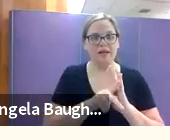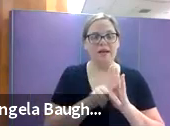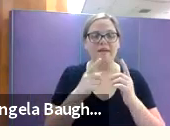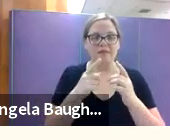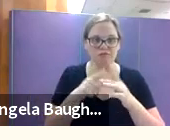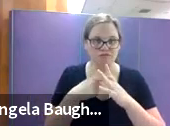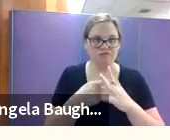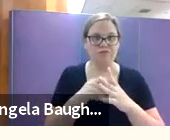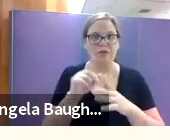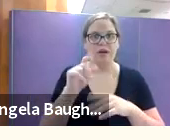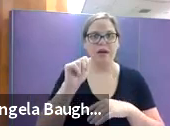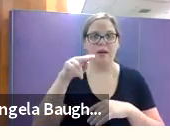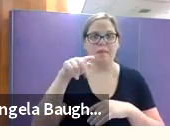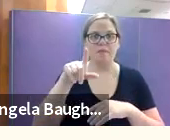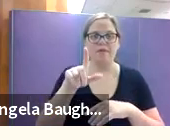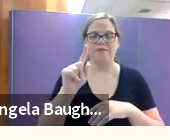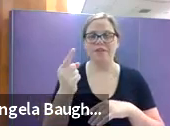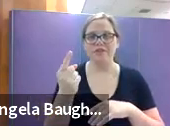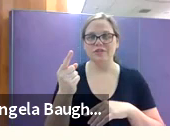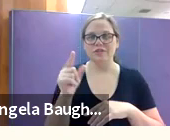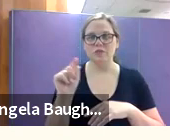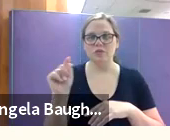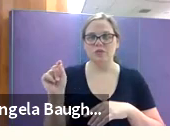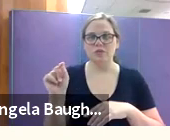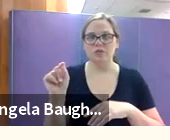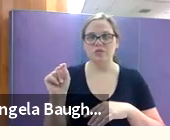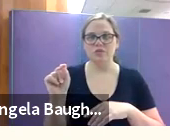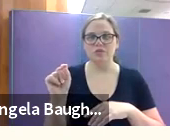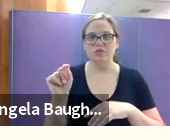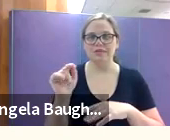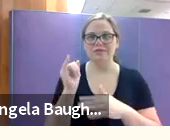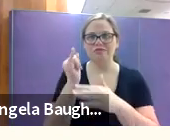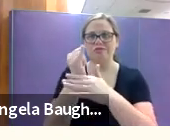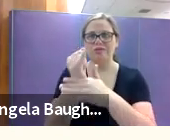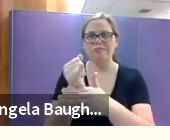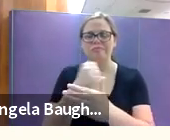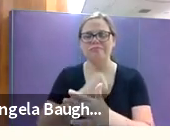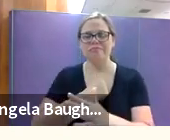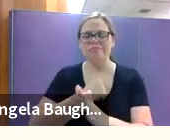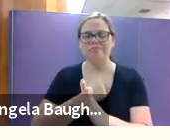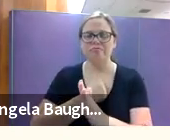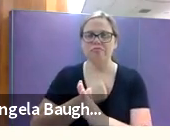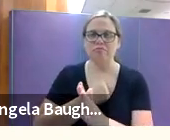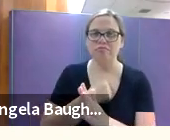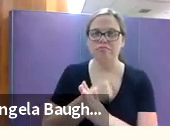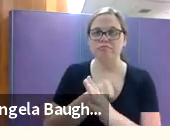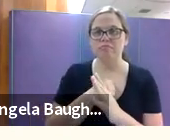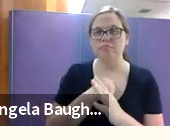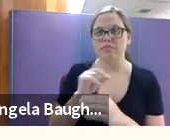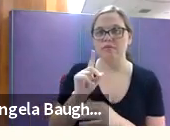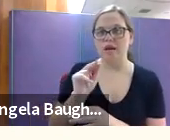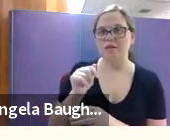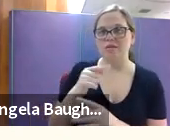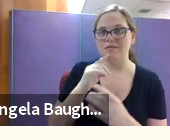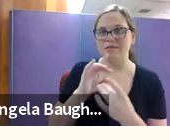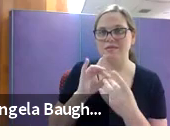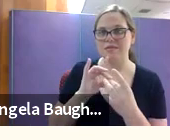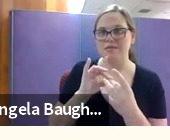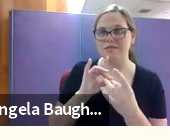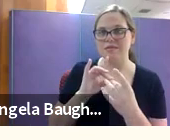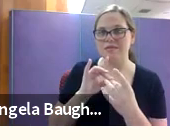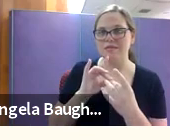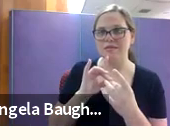2020. You were Hey, Shirley, I'm sorry, I need to interrupt you for a second. Sure. The captioning has seemed to have moved